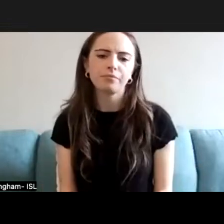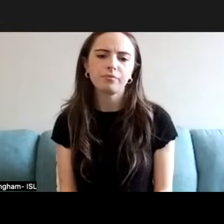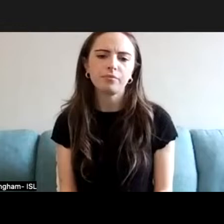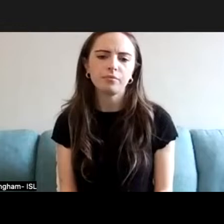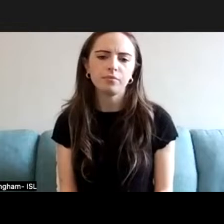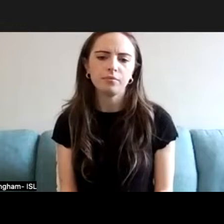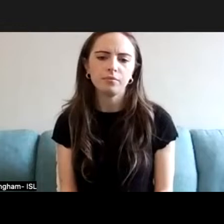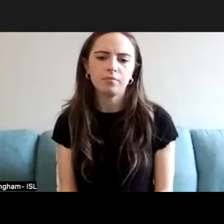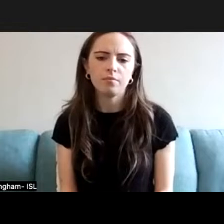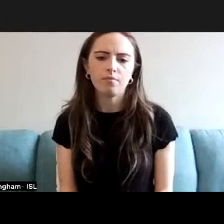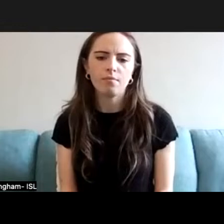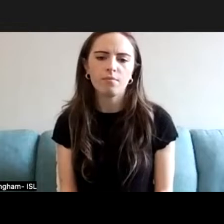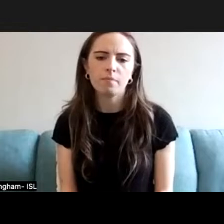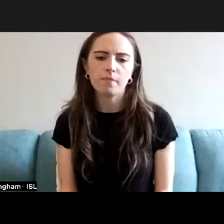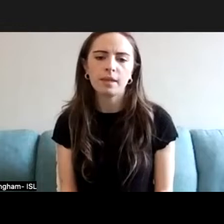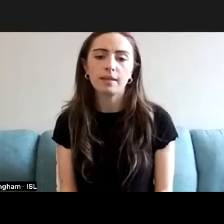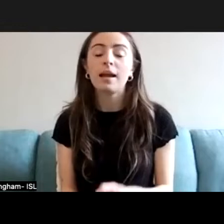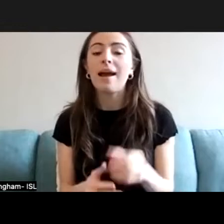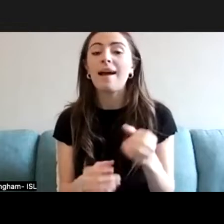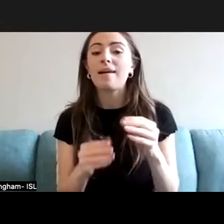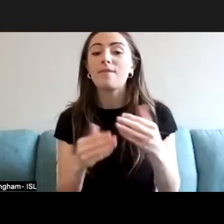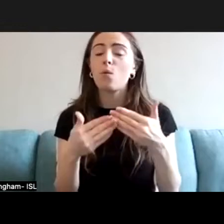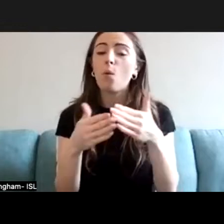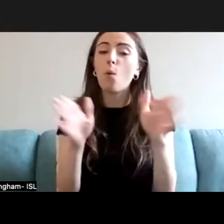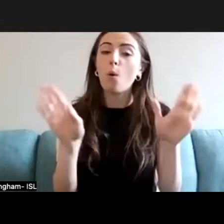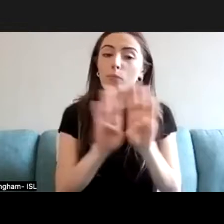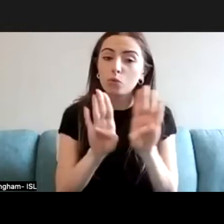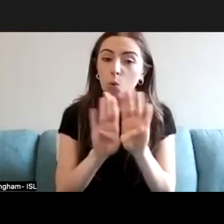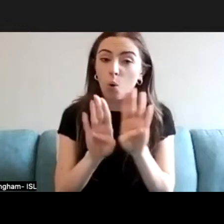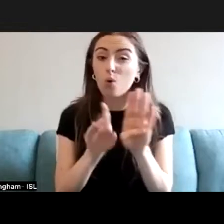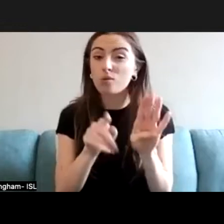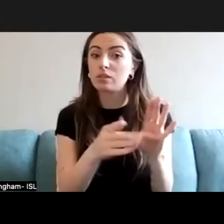document with the support of the Open Doors Initiative designer, Jessica Reed,